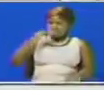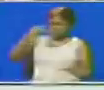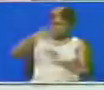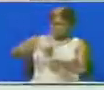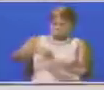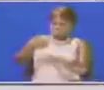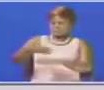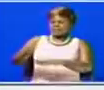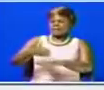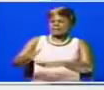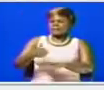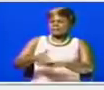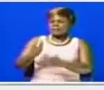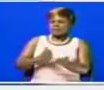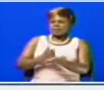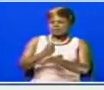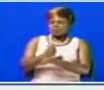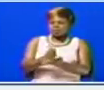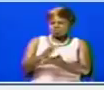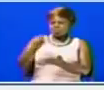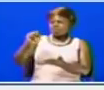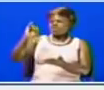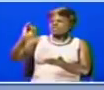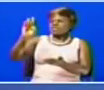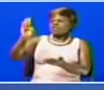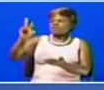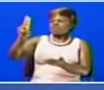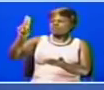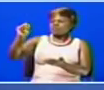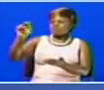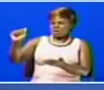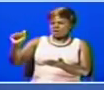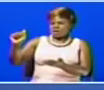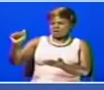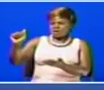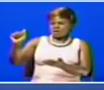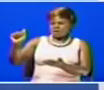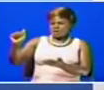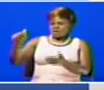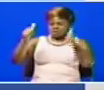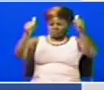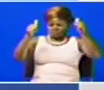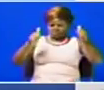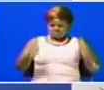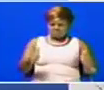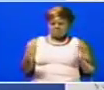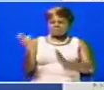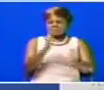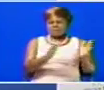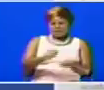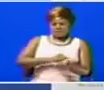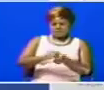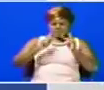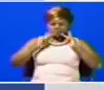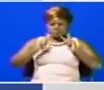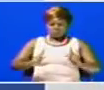Commander Japheth Koome through Sifuna and Advocates Farm. The firm notified Koome of their planned Friday